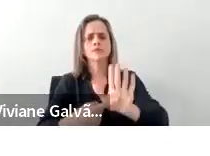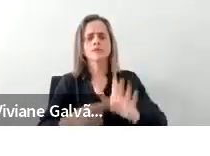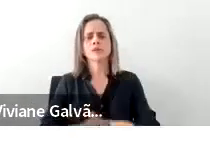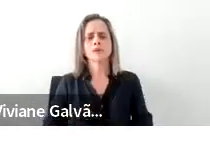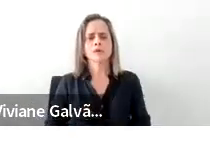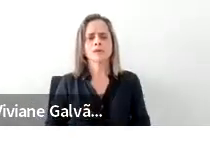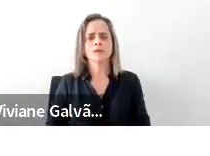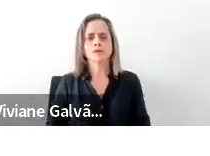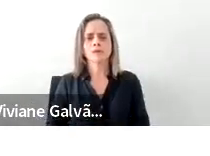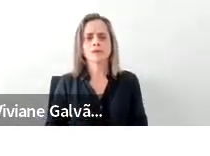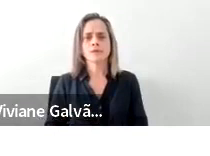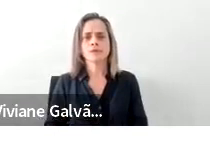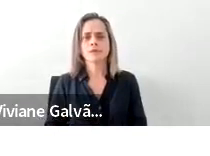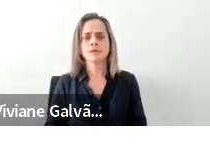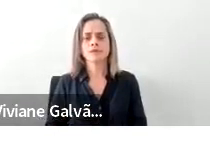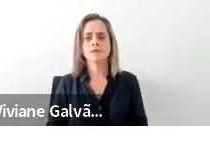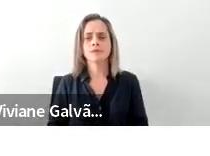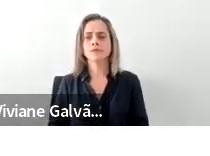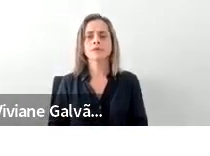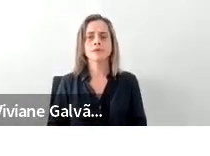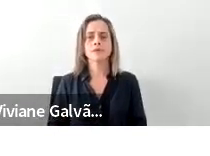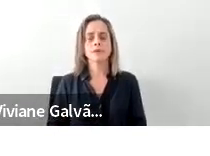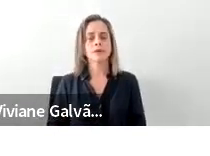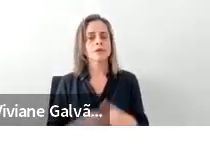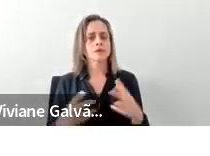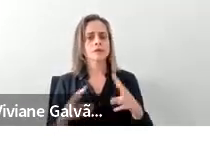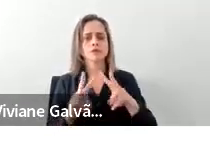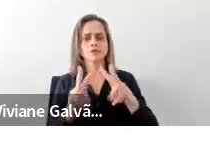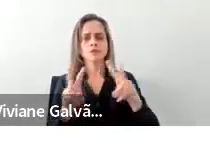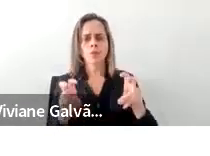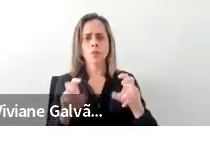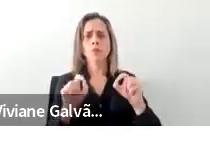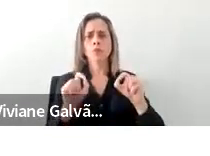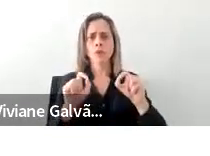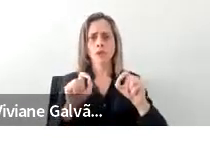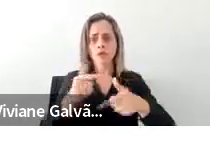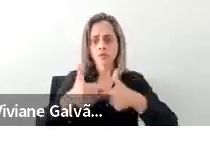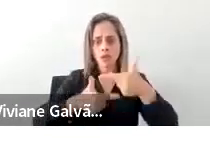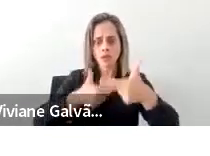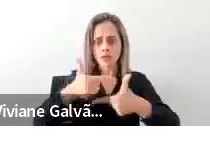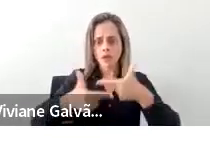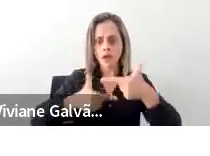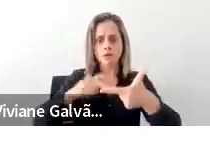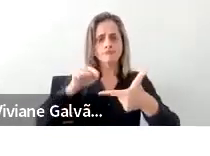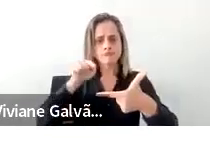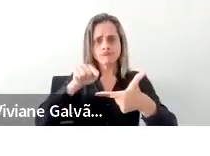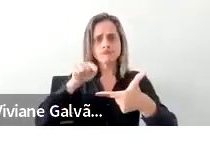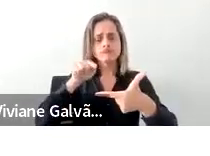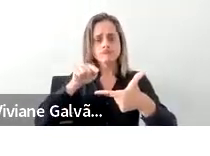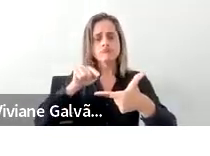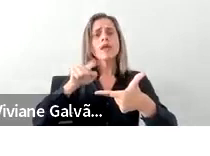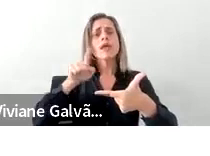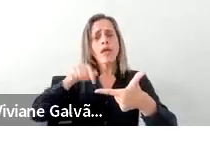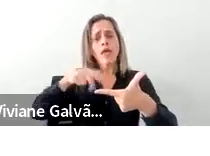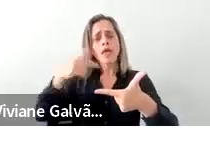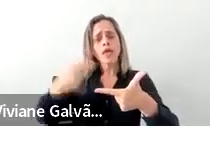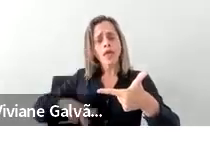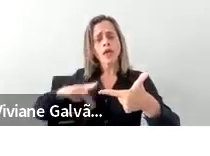says, the whole mystery of commodities, all the magic and